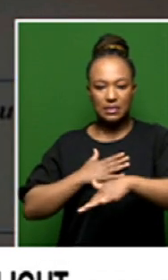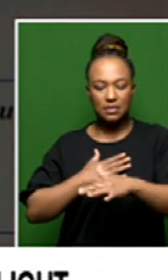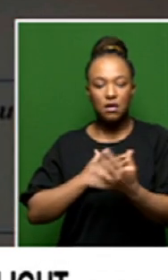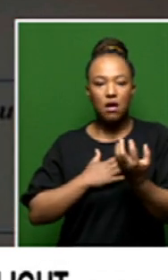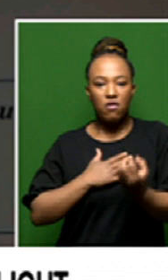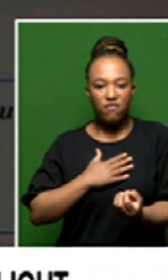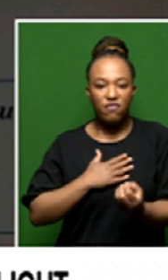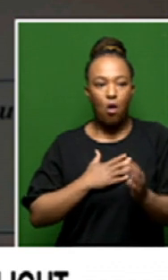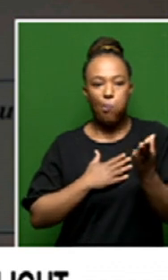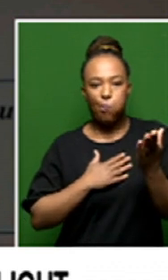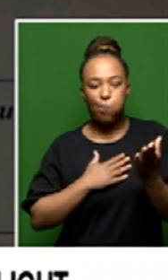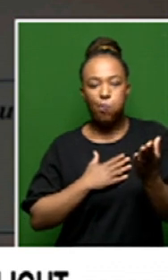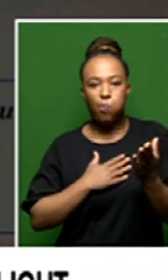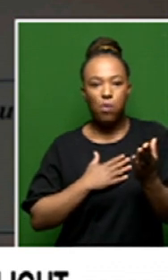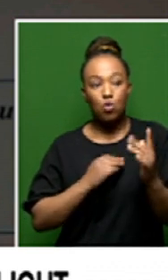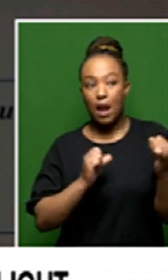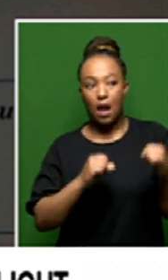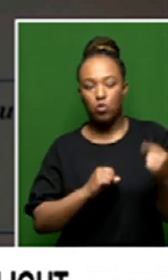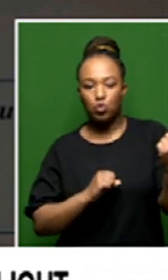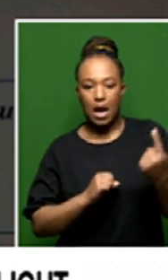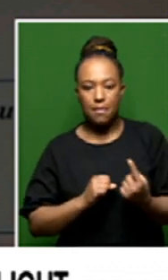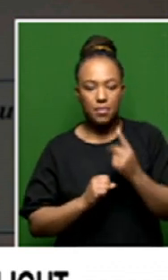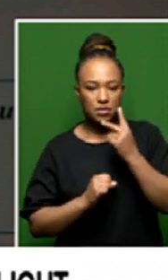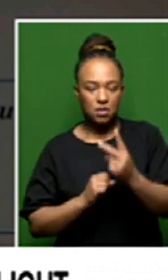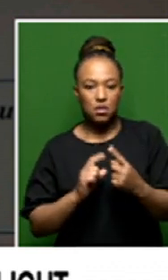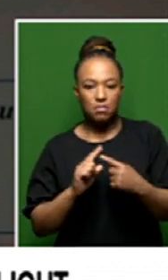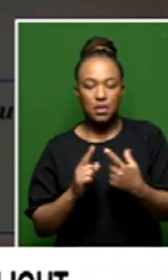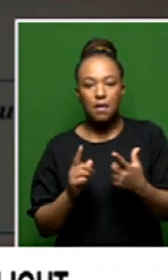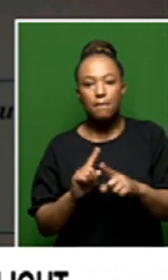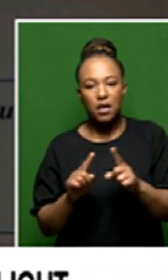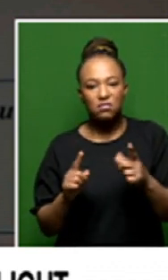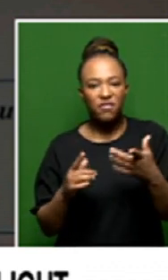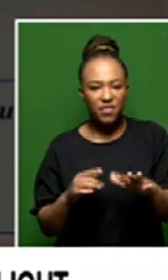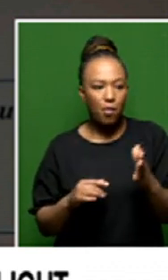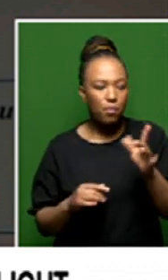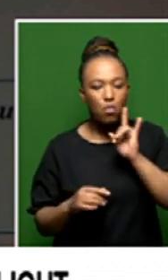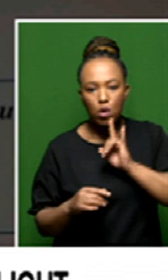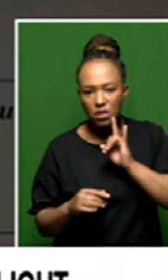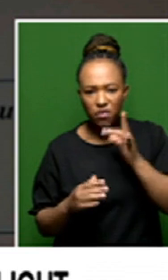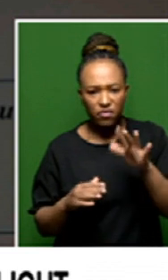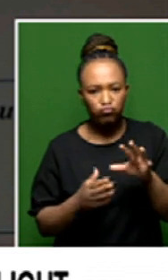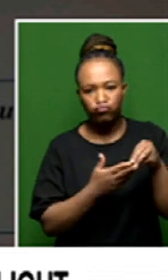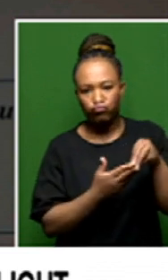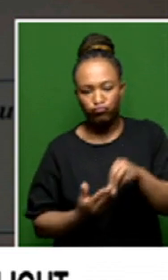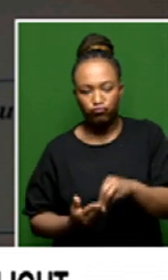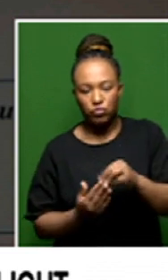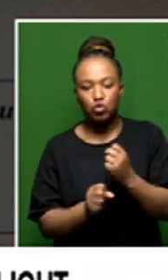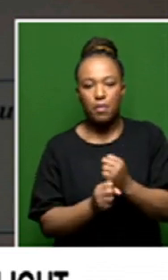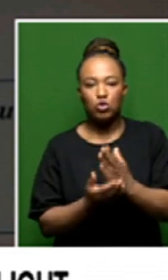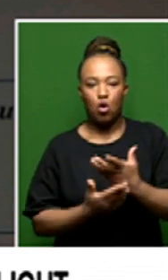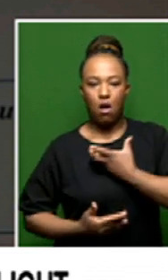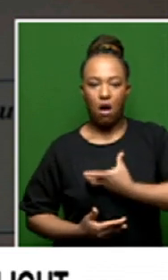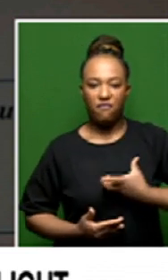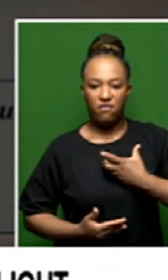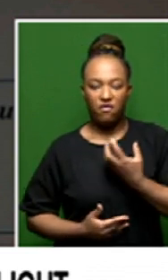his support. He's obviously not allowed to come see me, but he is in the city. He has been at the hotel to ensure I'm comfortable,